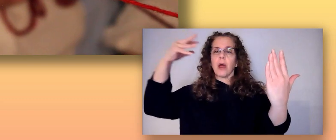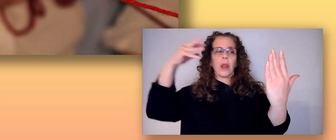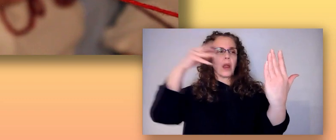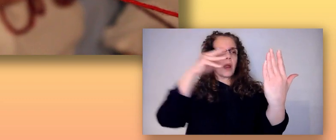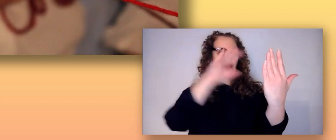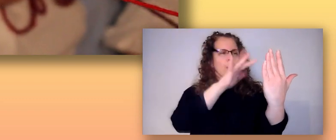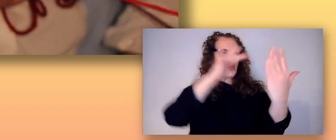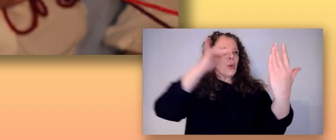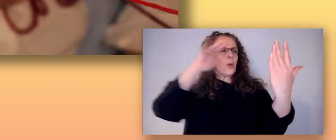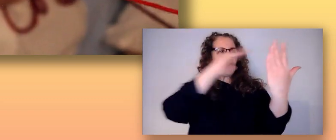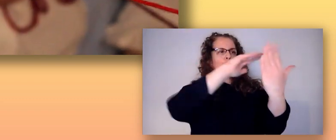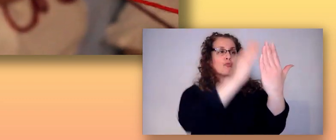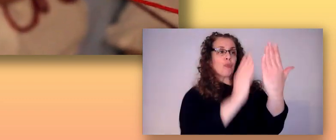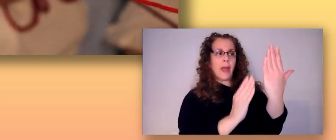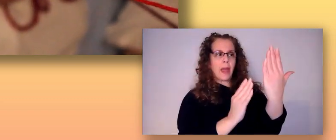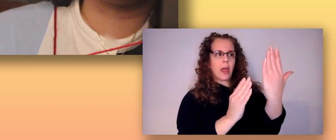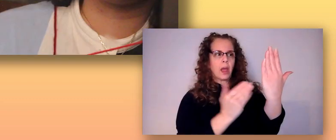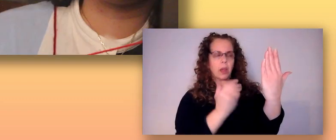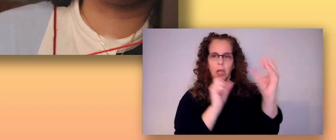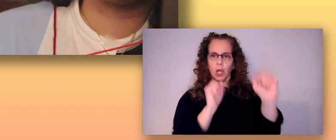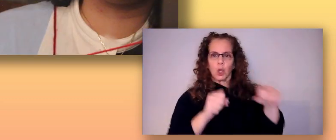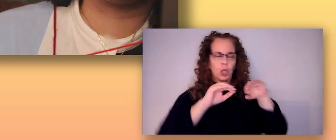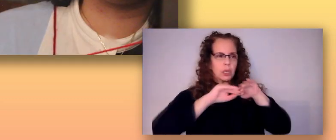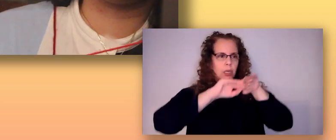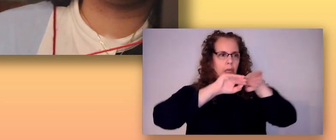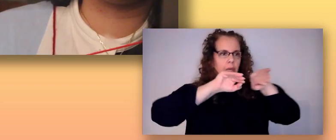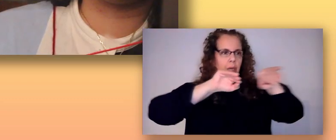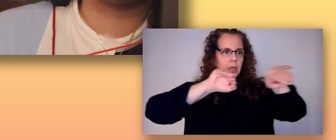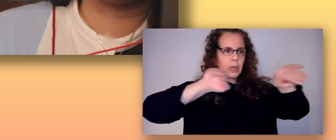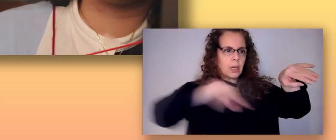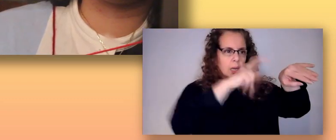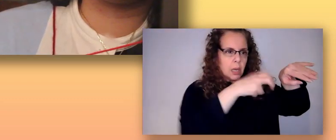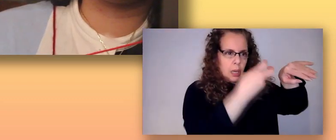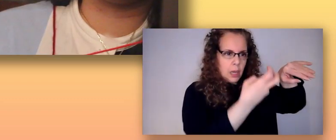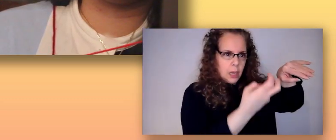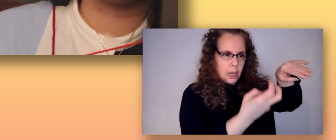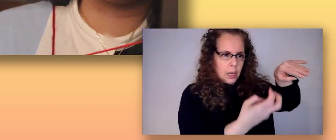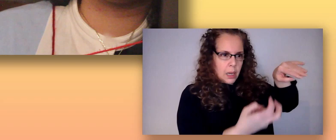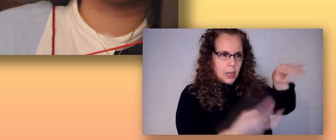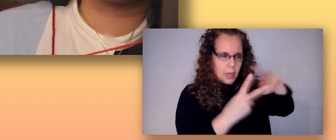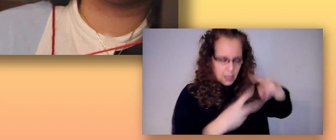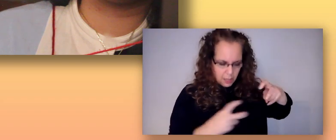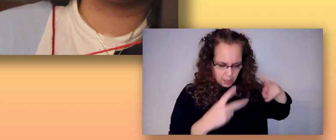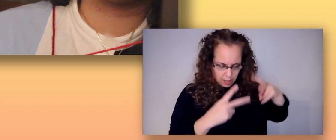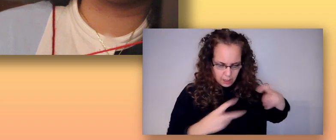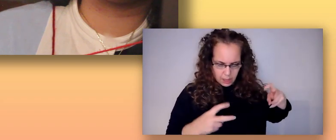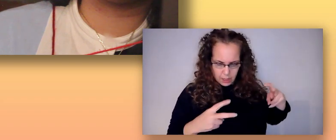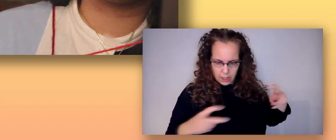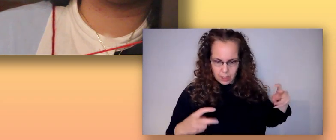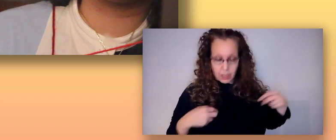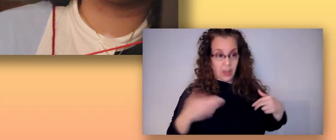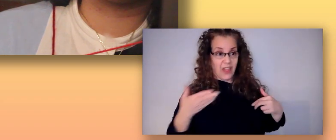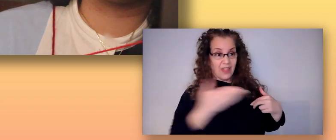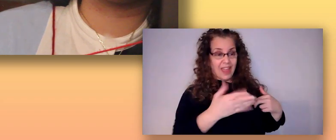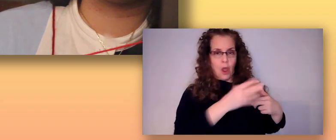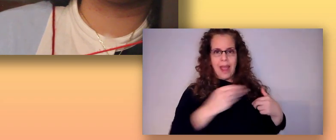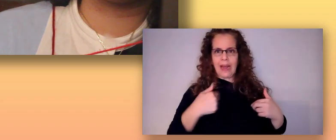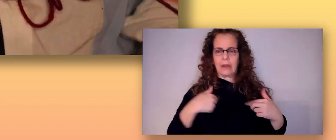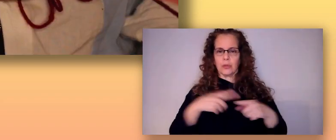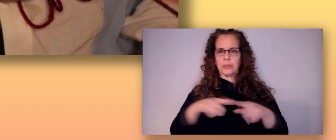I was still here, but I was also there, watching my threads stretch and narrowly avoid each